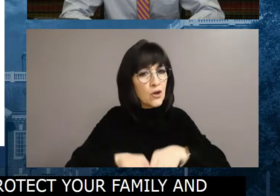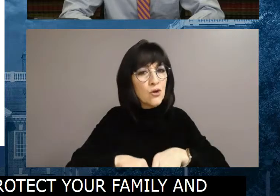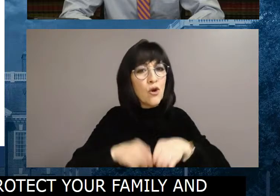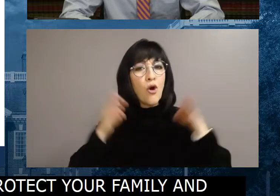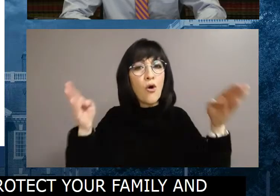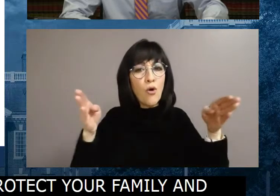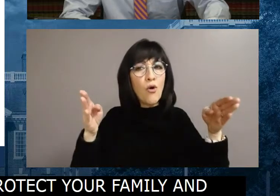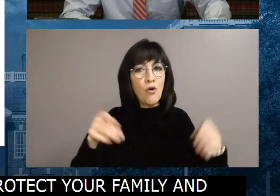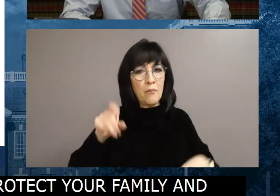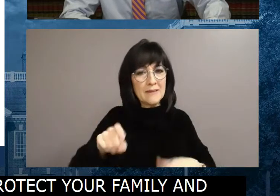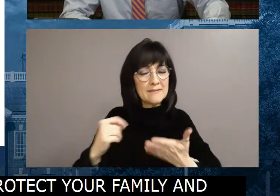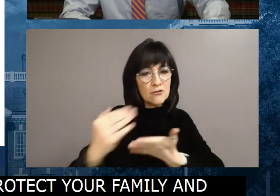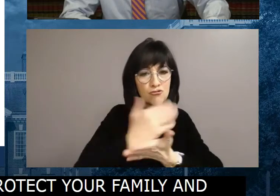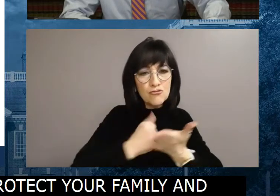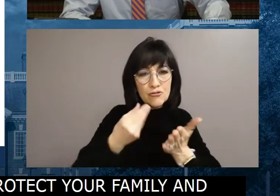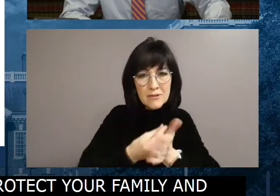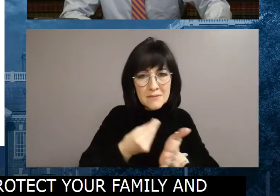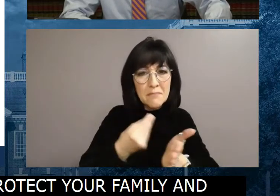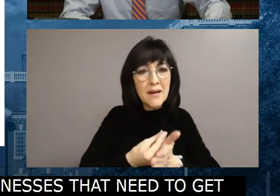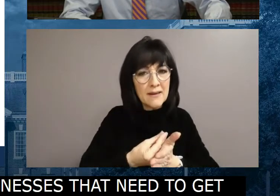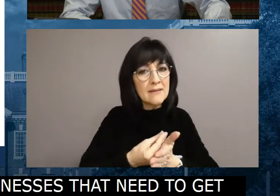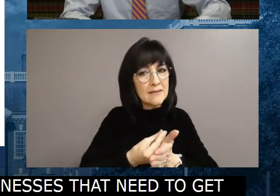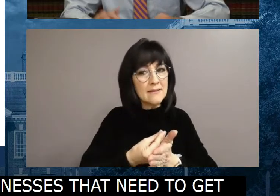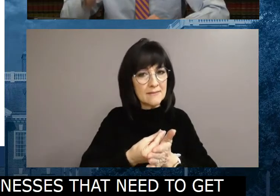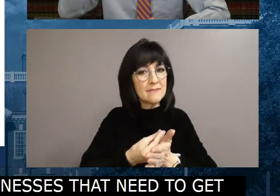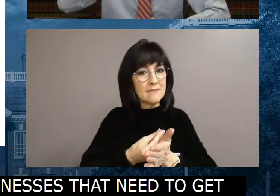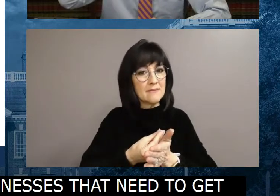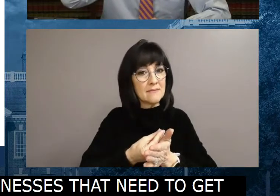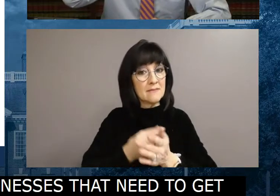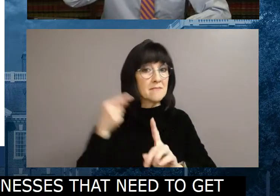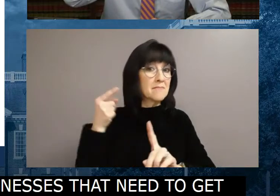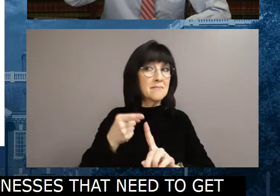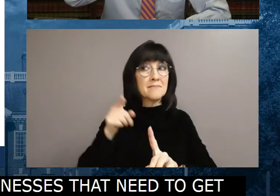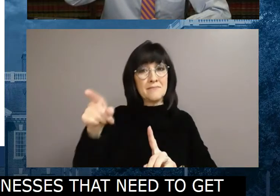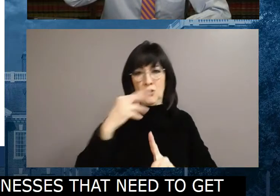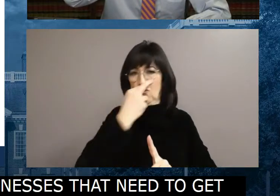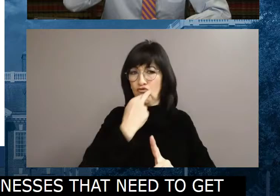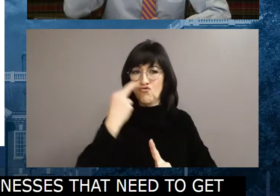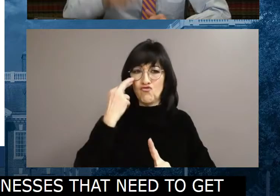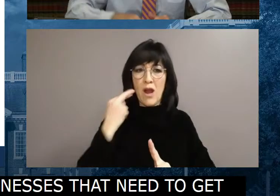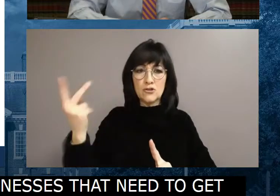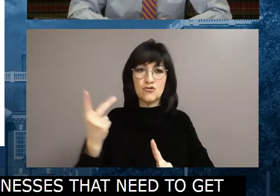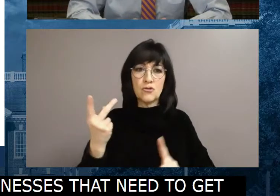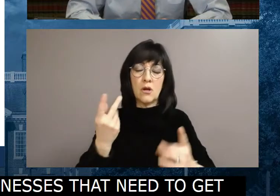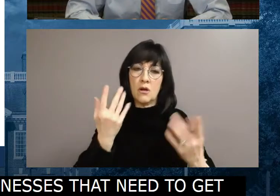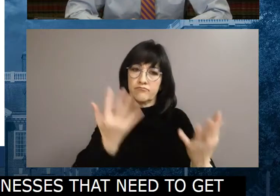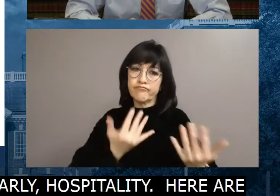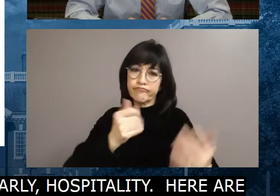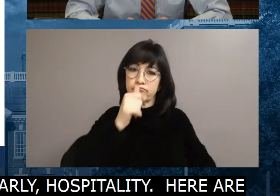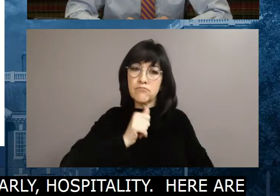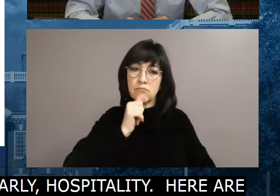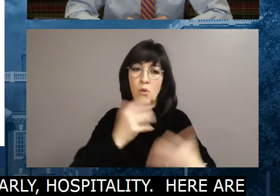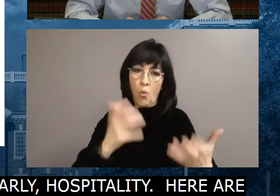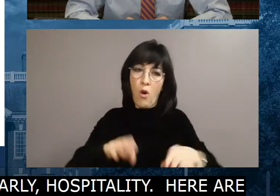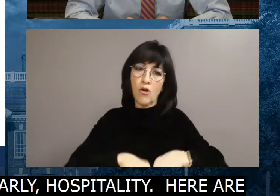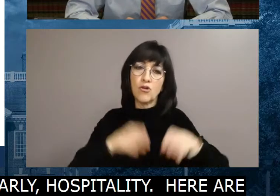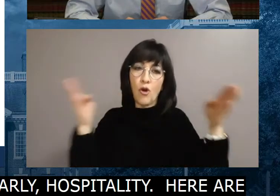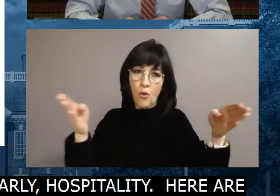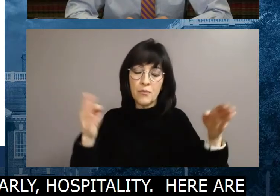particularly hospitality. All right, here's some numbers that I've mentioned in terms of the delivery